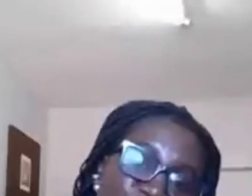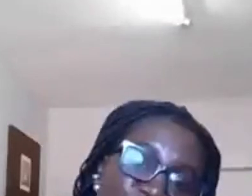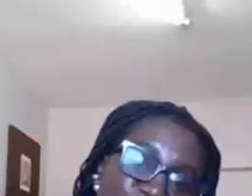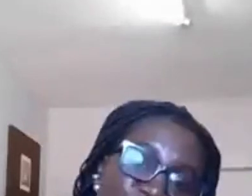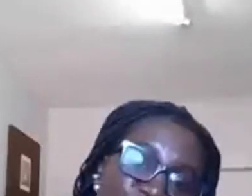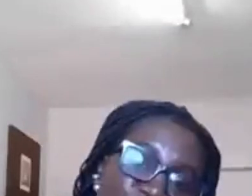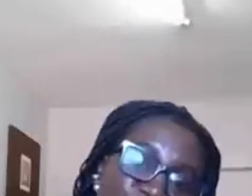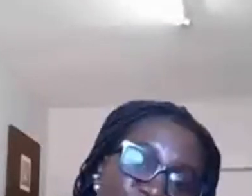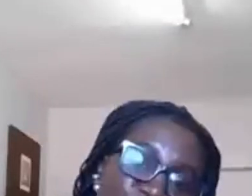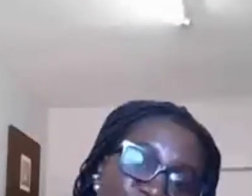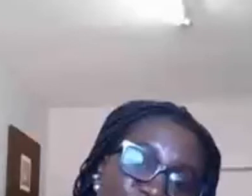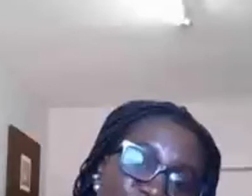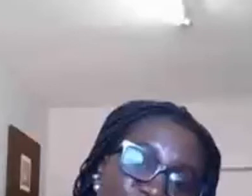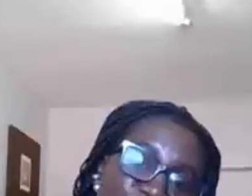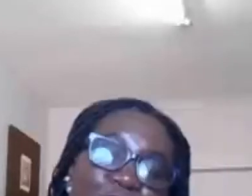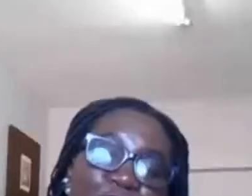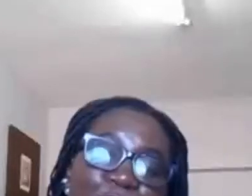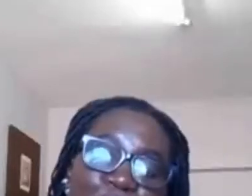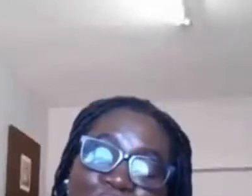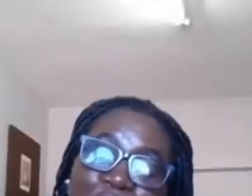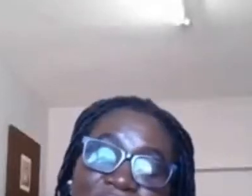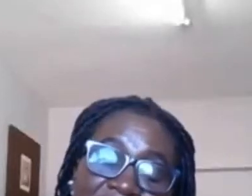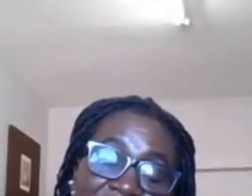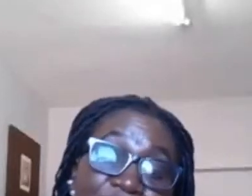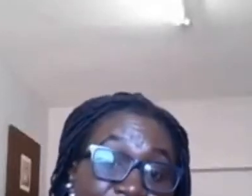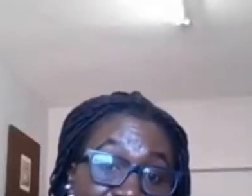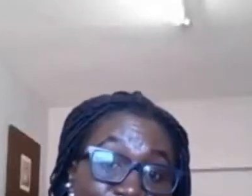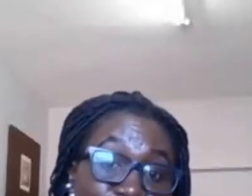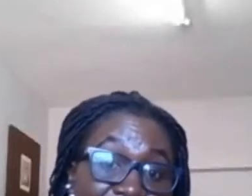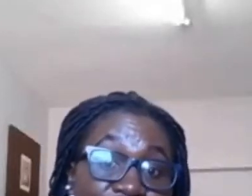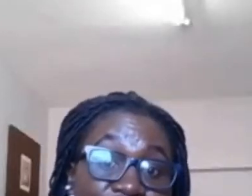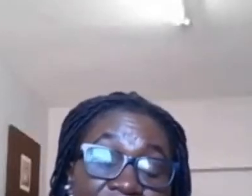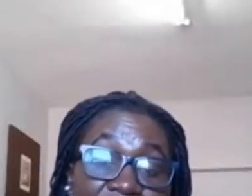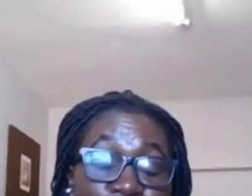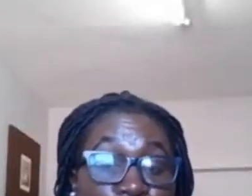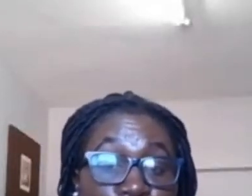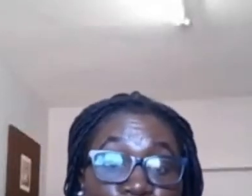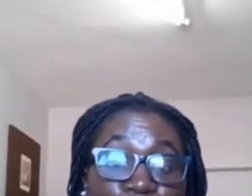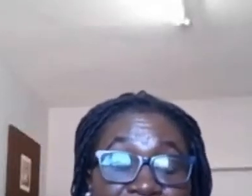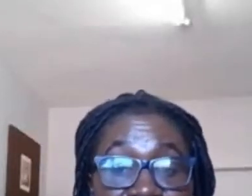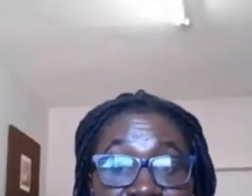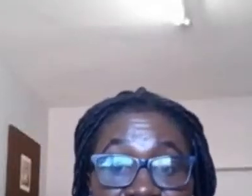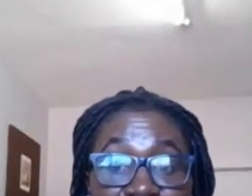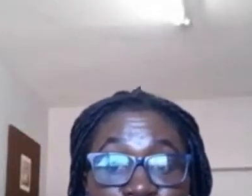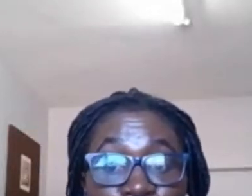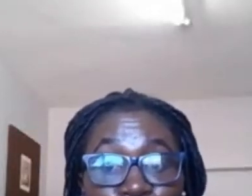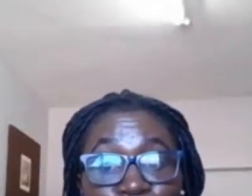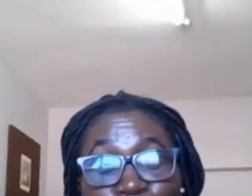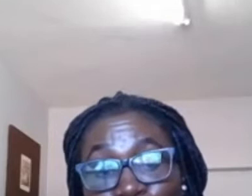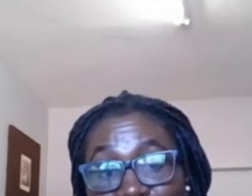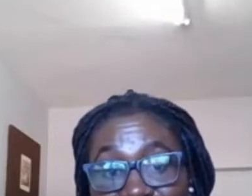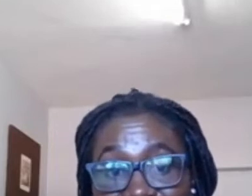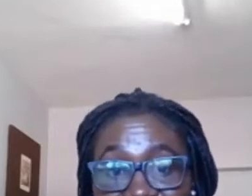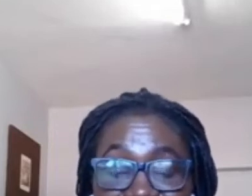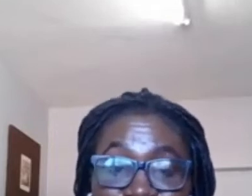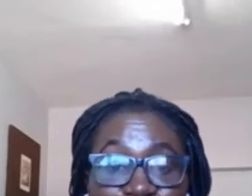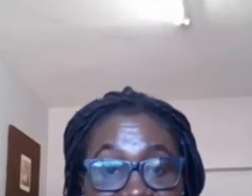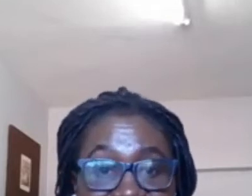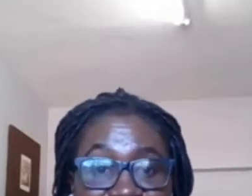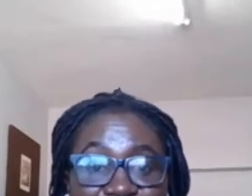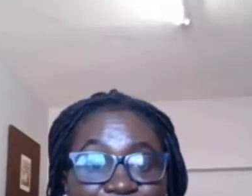lies in their hands. I also hope to contribute to finding innovative strategies that promote coexistence between communities